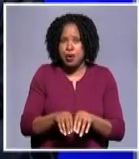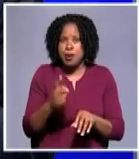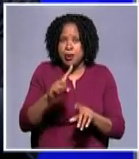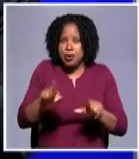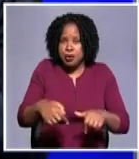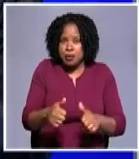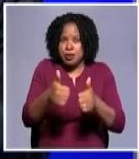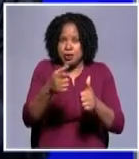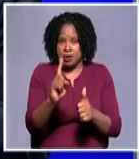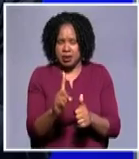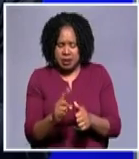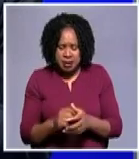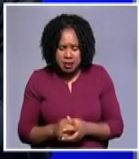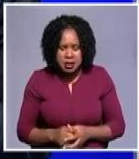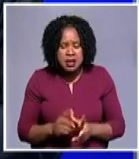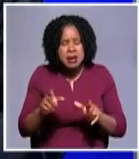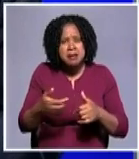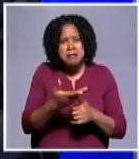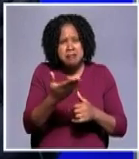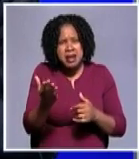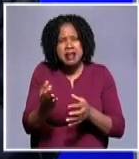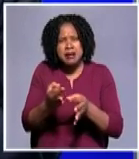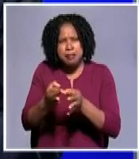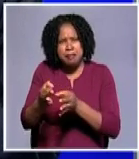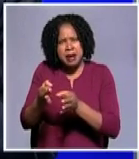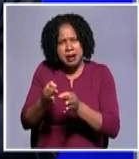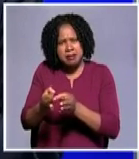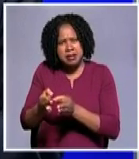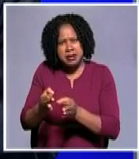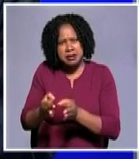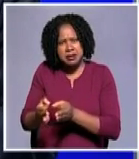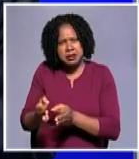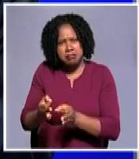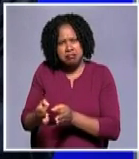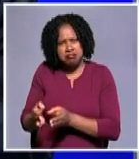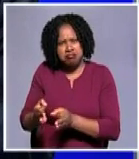that all this has been articulated in the